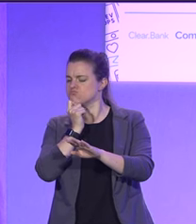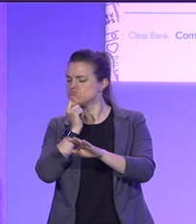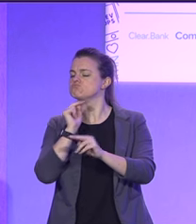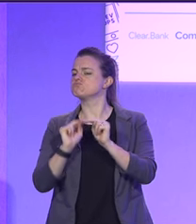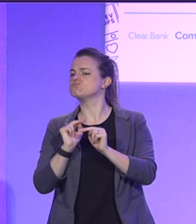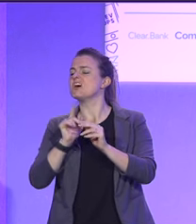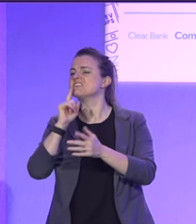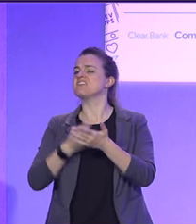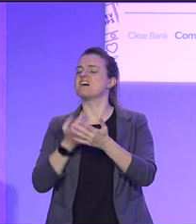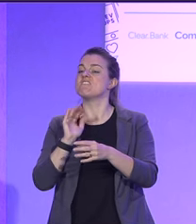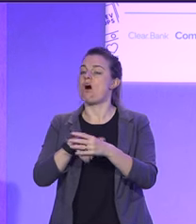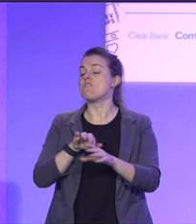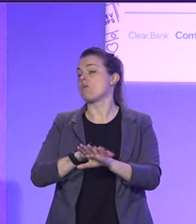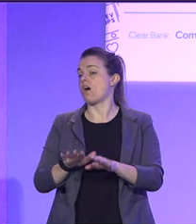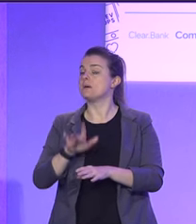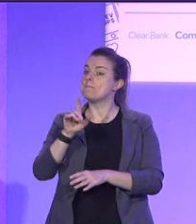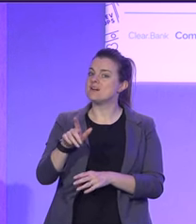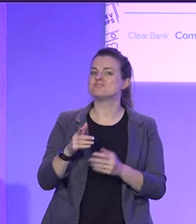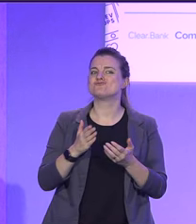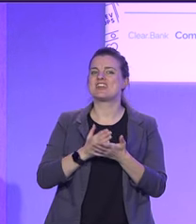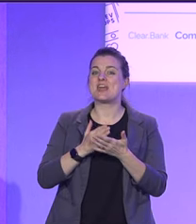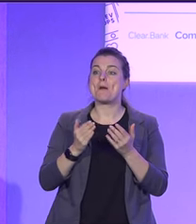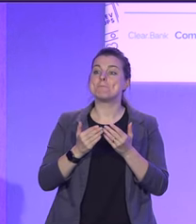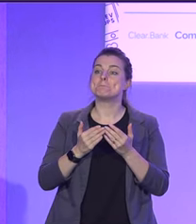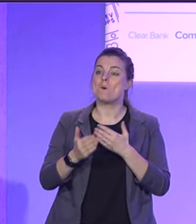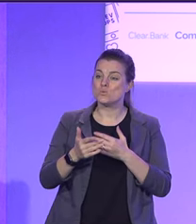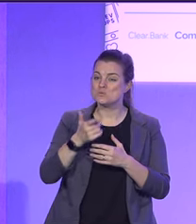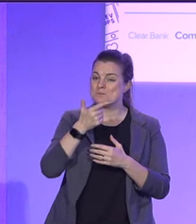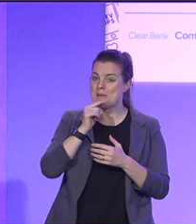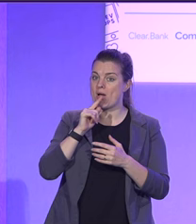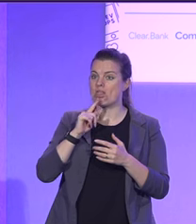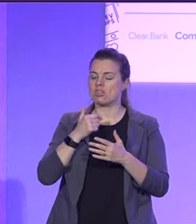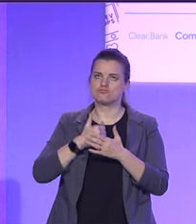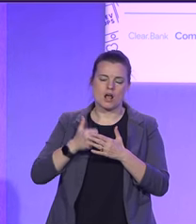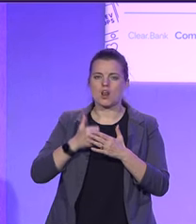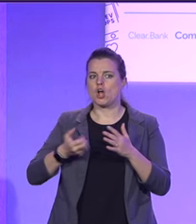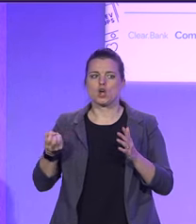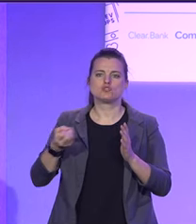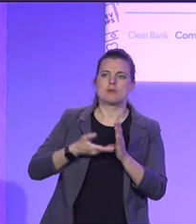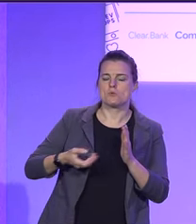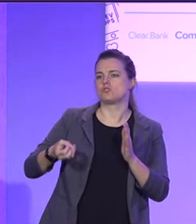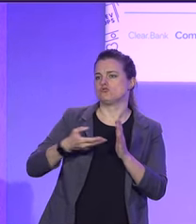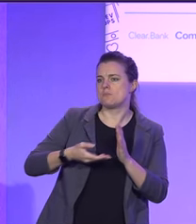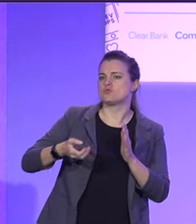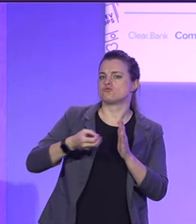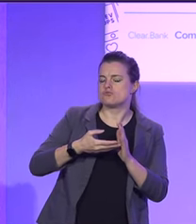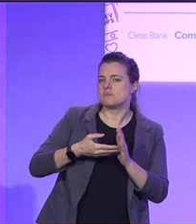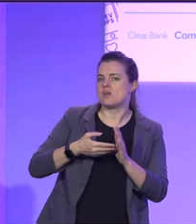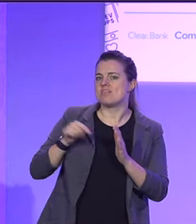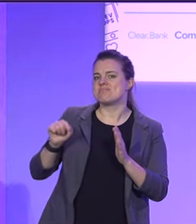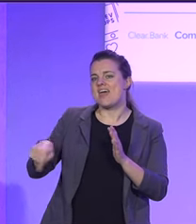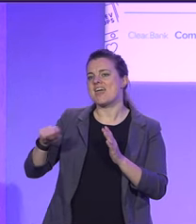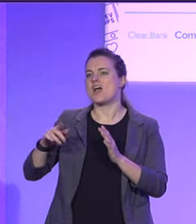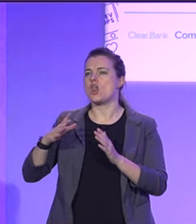there. But I would say most of the people who will come back and continue to contribute to something is looking at what projects